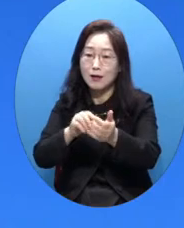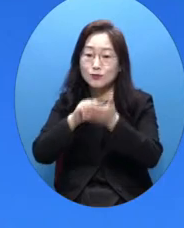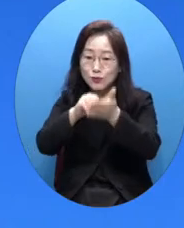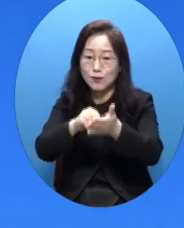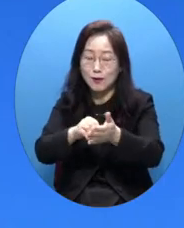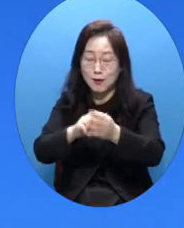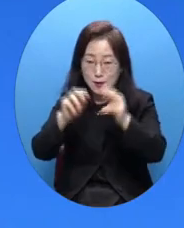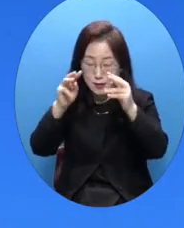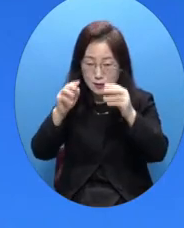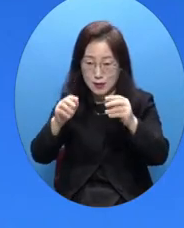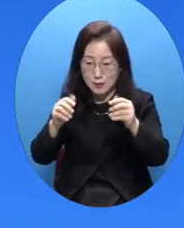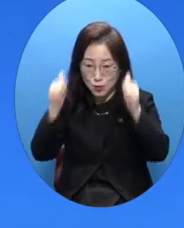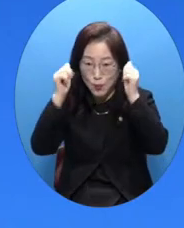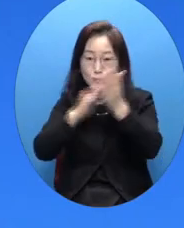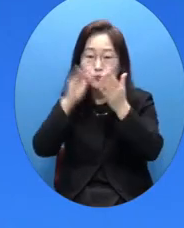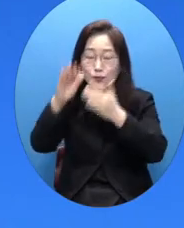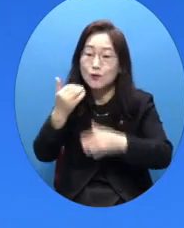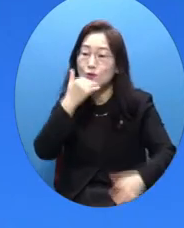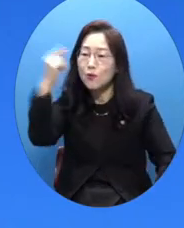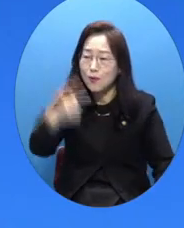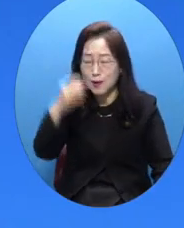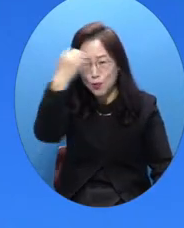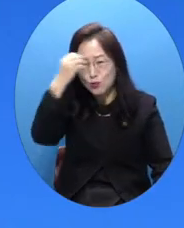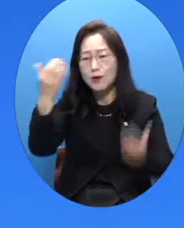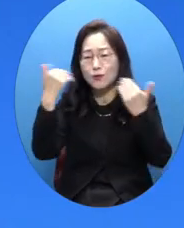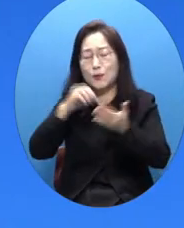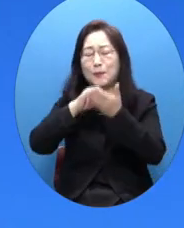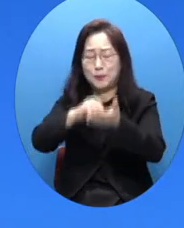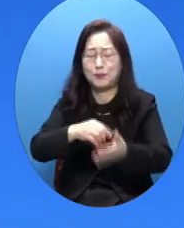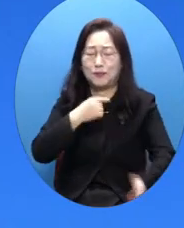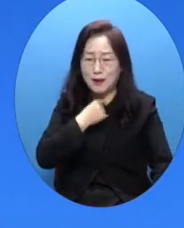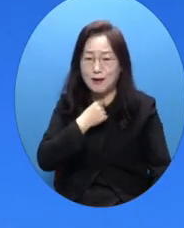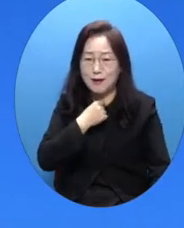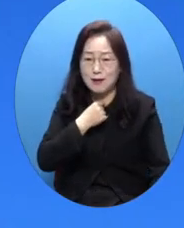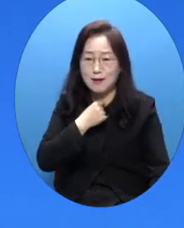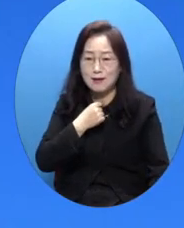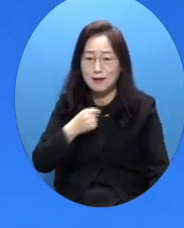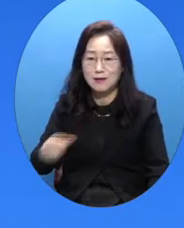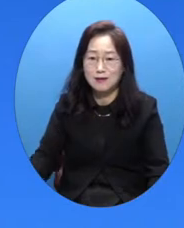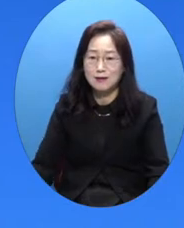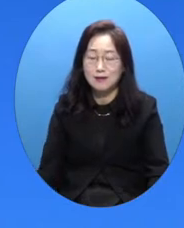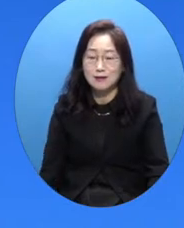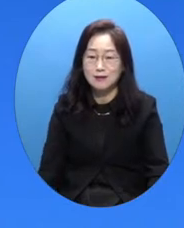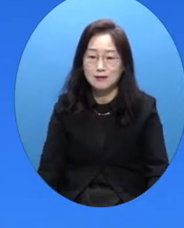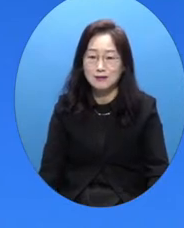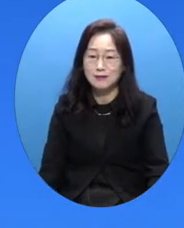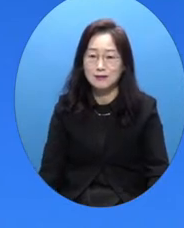to the school after graduating middle school he came to Seoul to make his dream camp come true